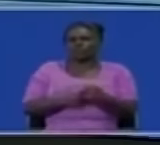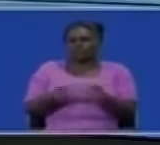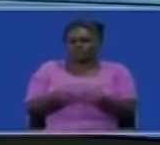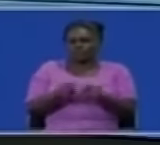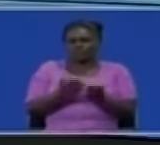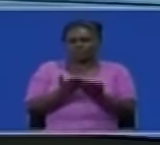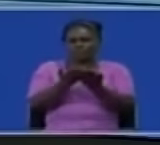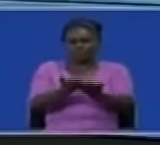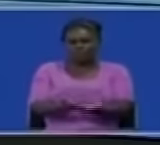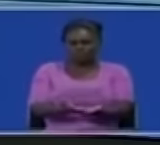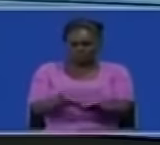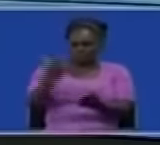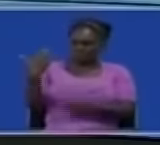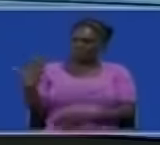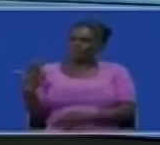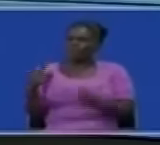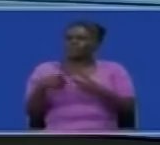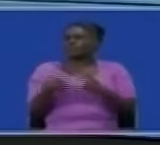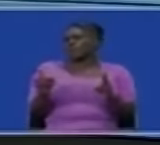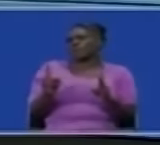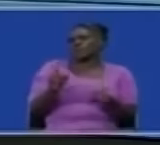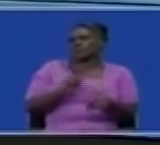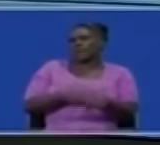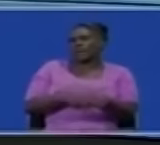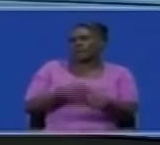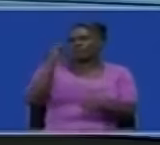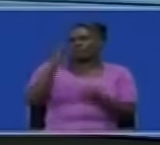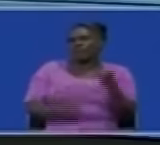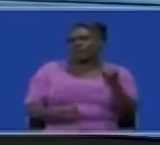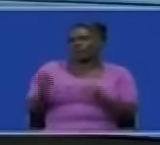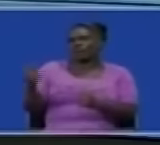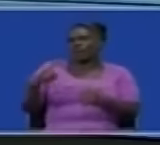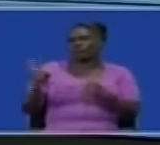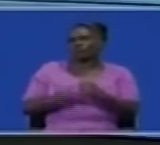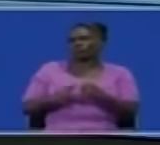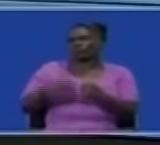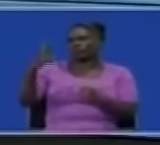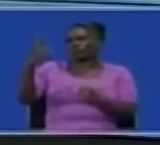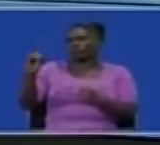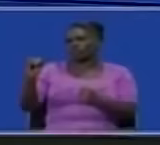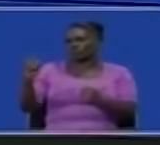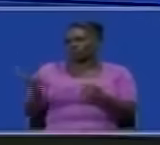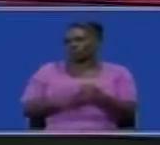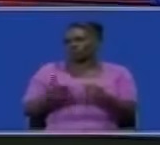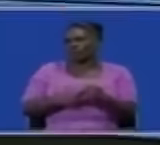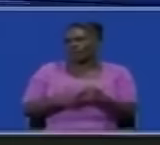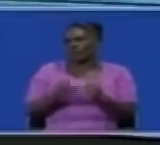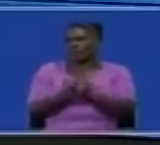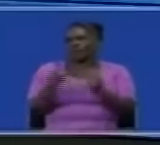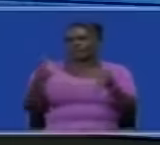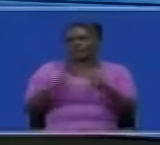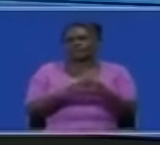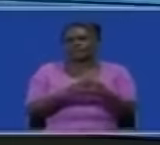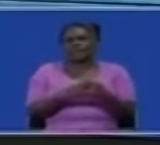delivery of those ballot papers was supposed to start around the end of June, that's around the 28th to July the 19th.